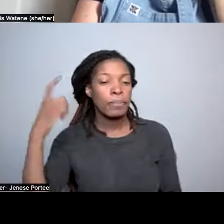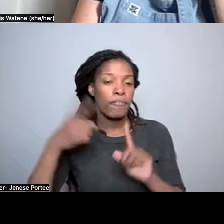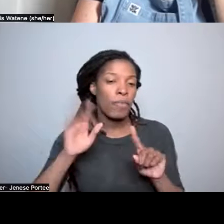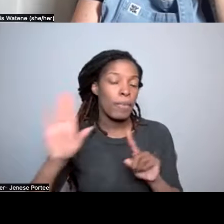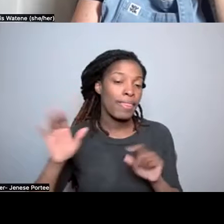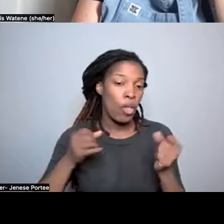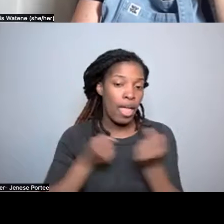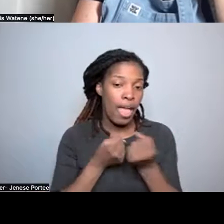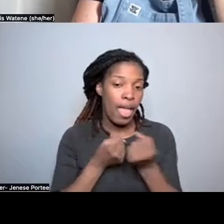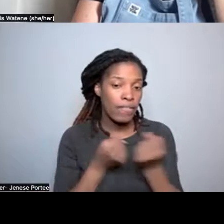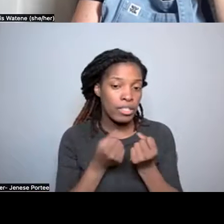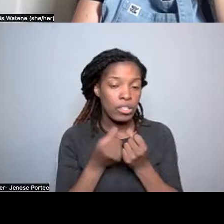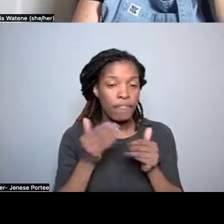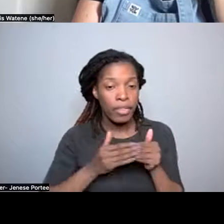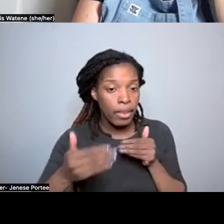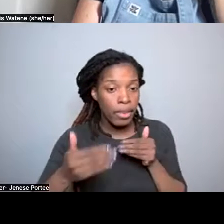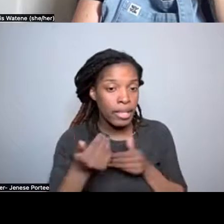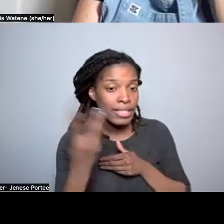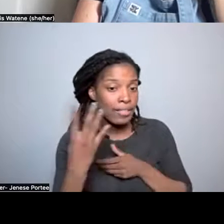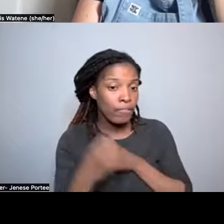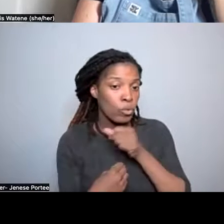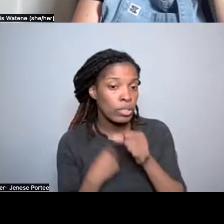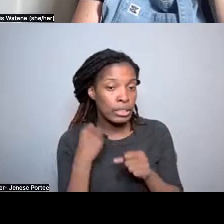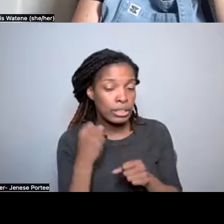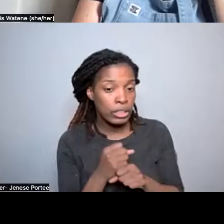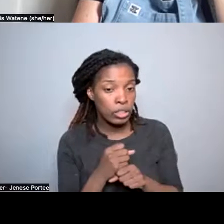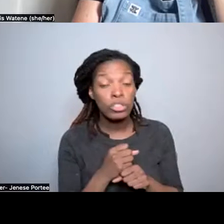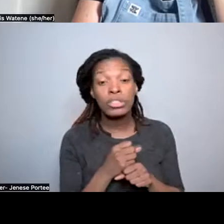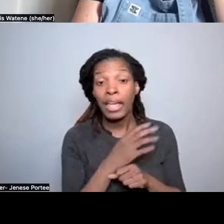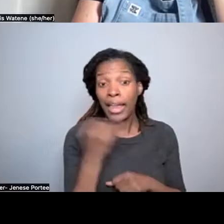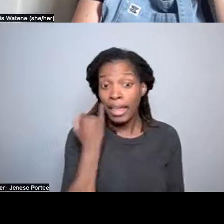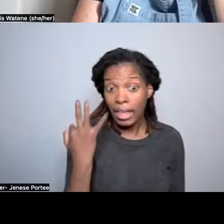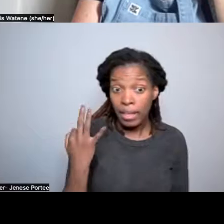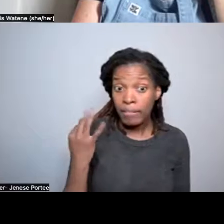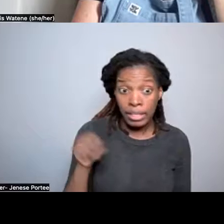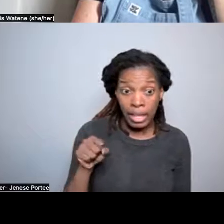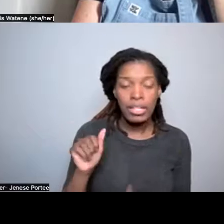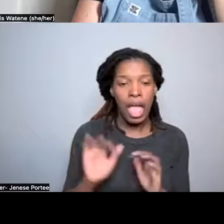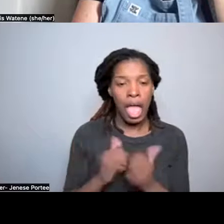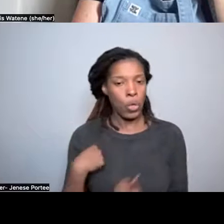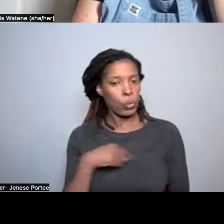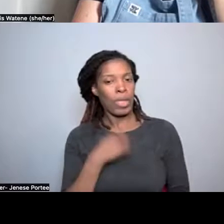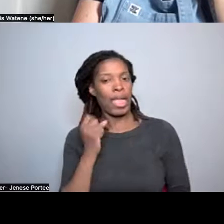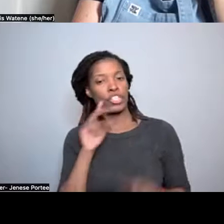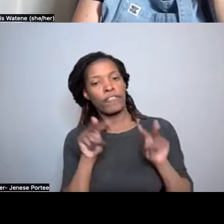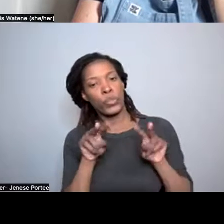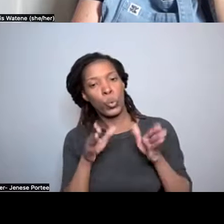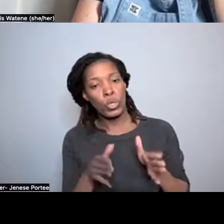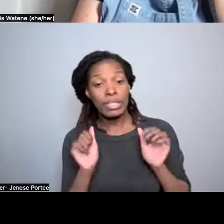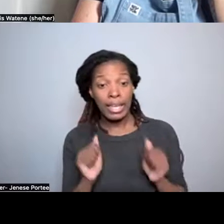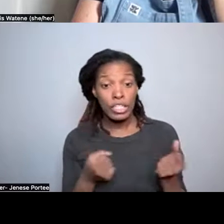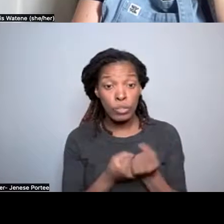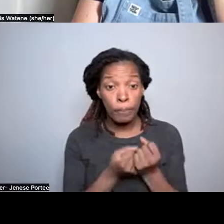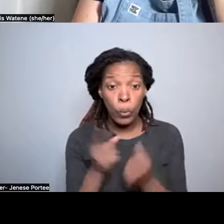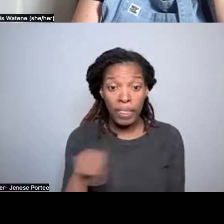advocacy over the next couple of years and how viewers might be able to support